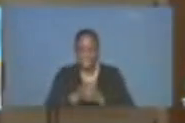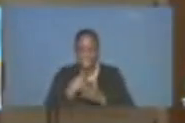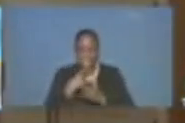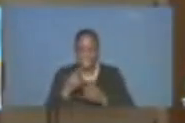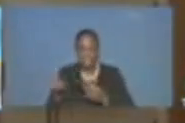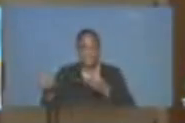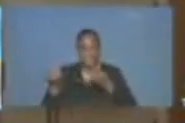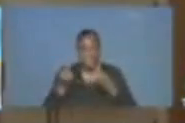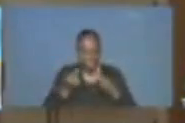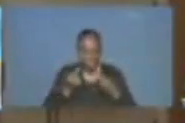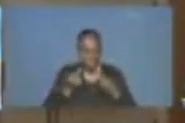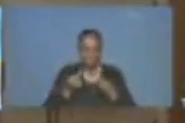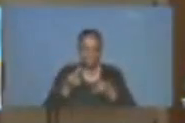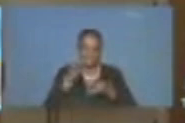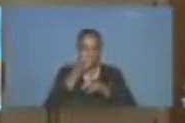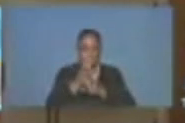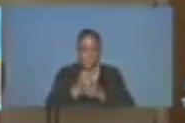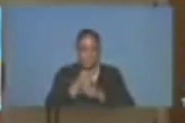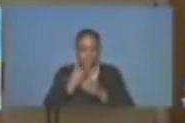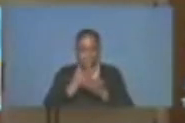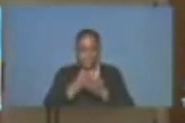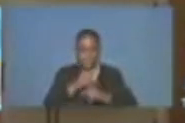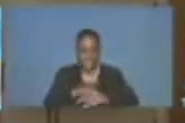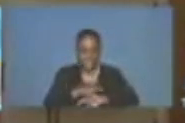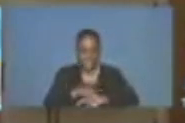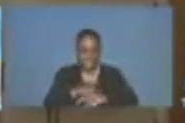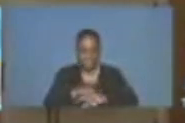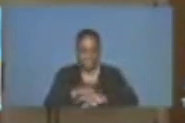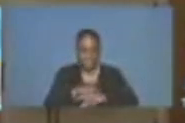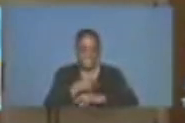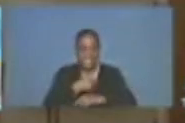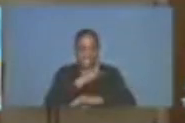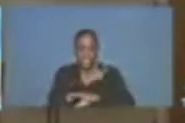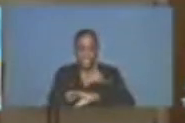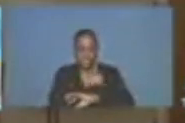pop in to treat yourself. For the Bahamas Tonight, I'm Jiminy DeSwain.